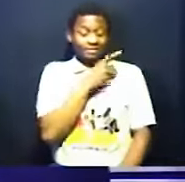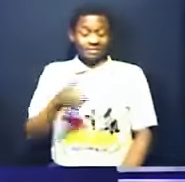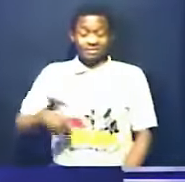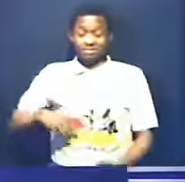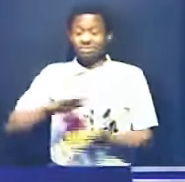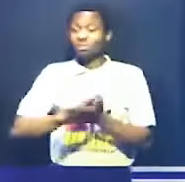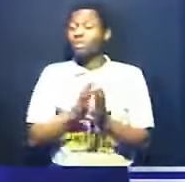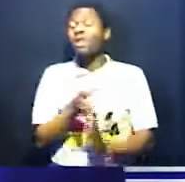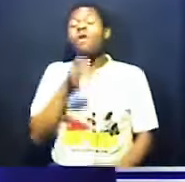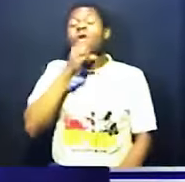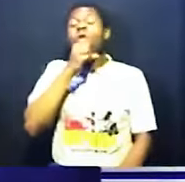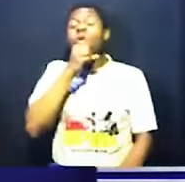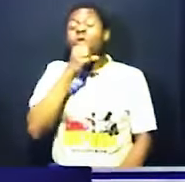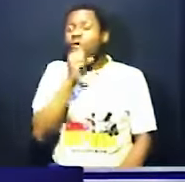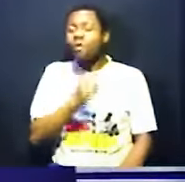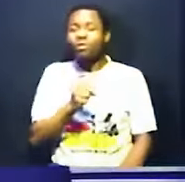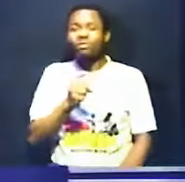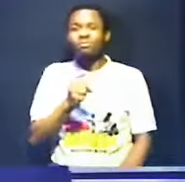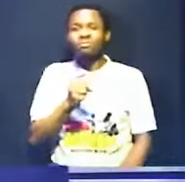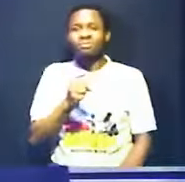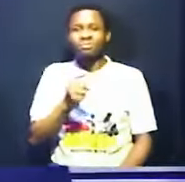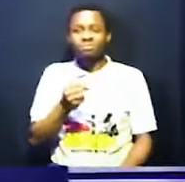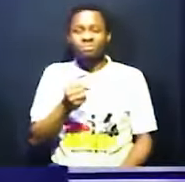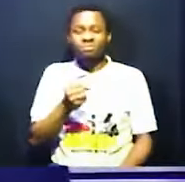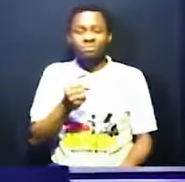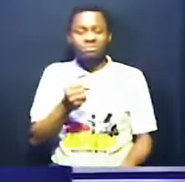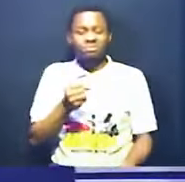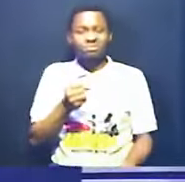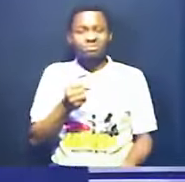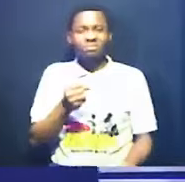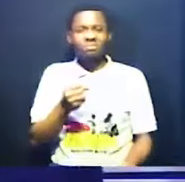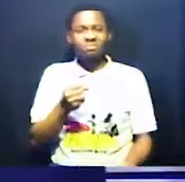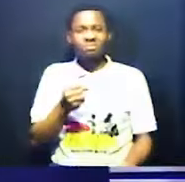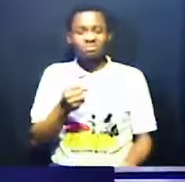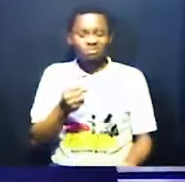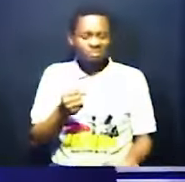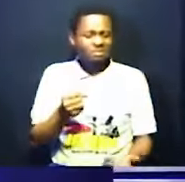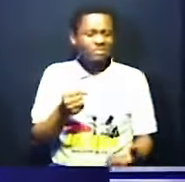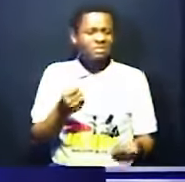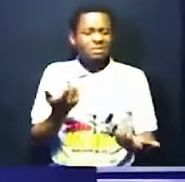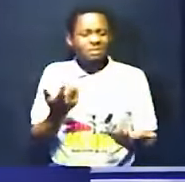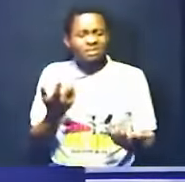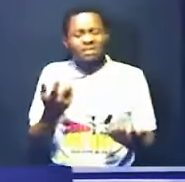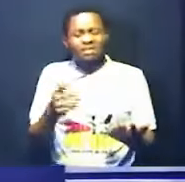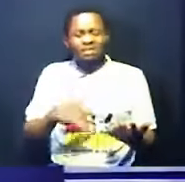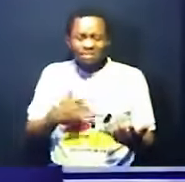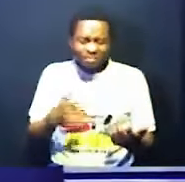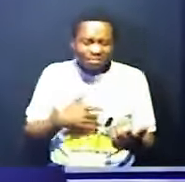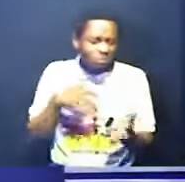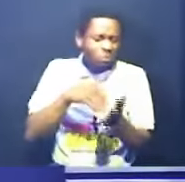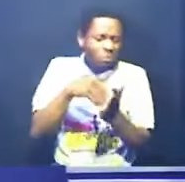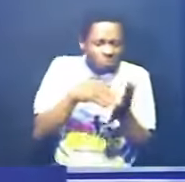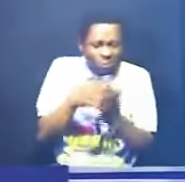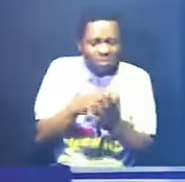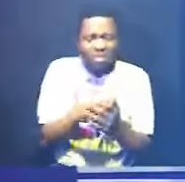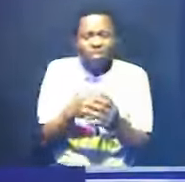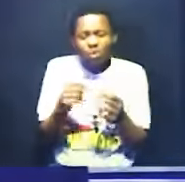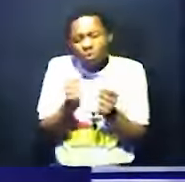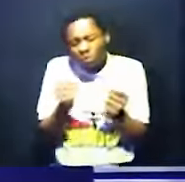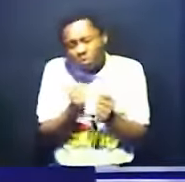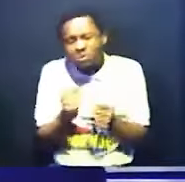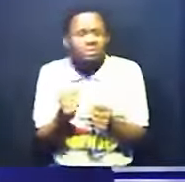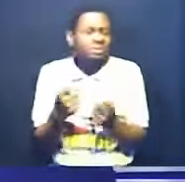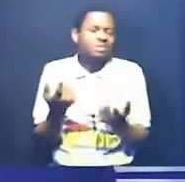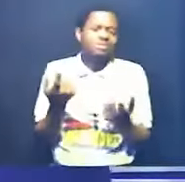old. He could not even keep warm. They had to cover him until they hired Abishag. They